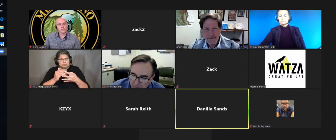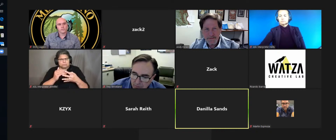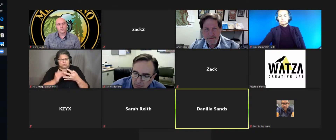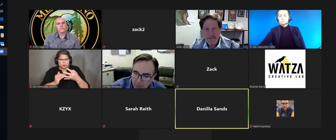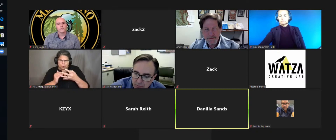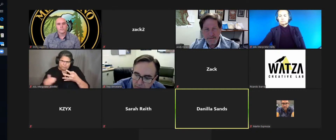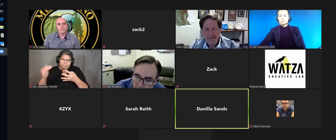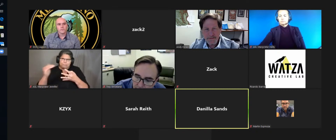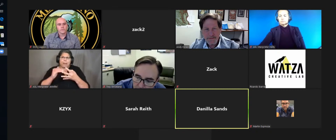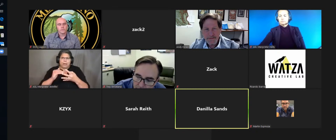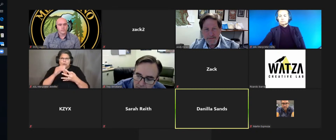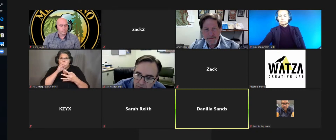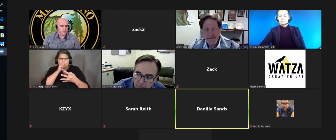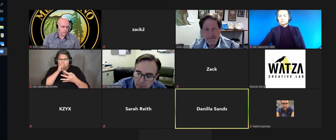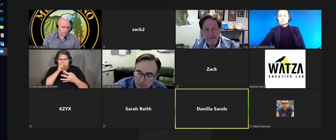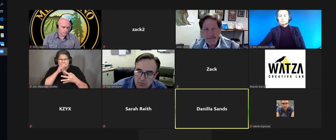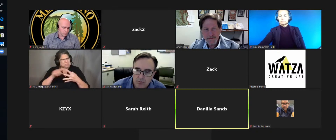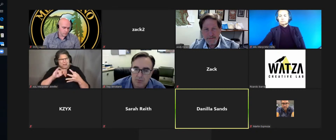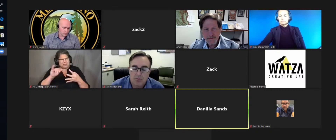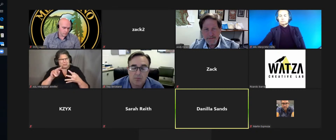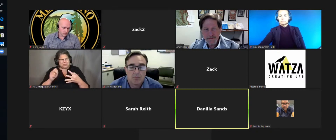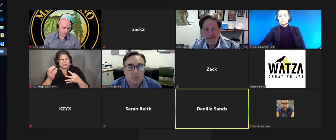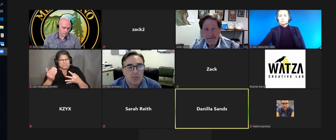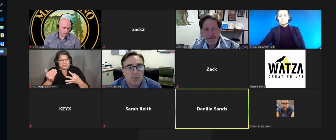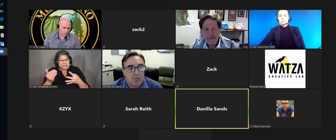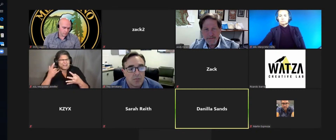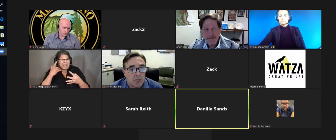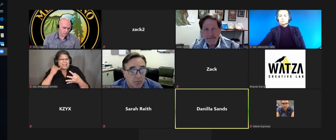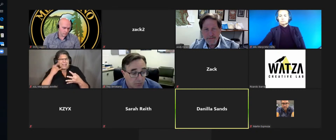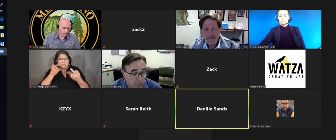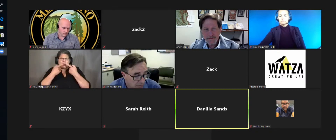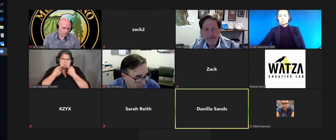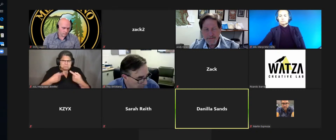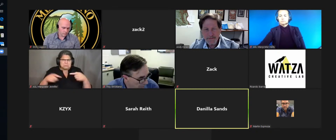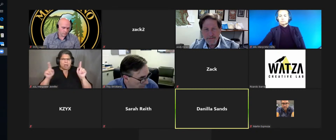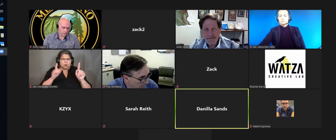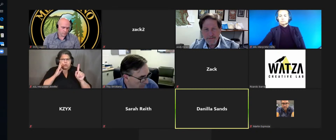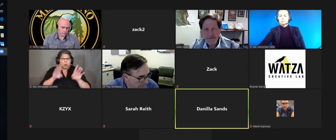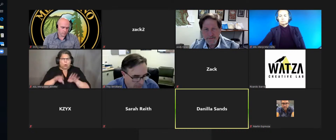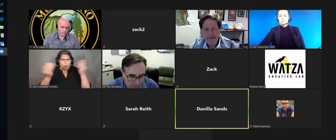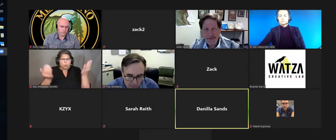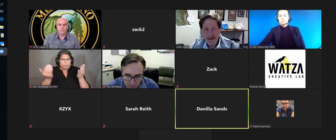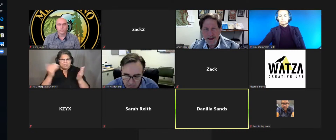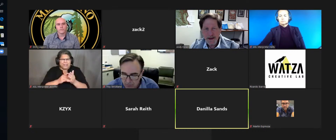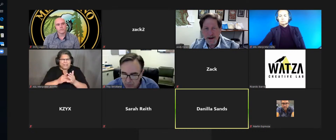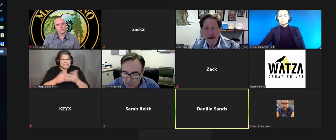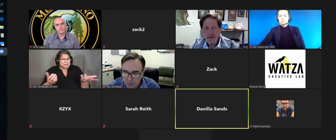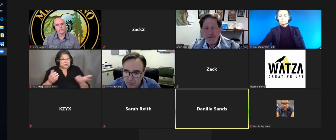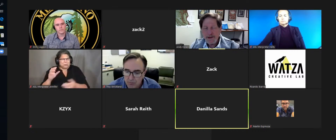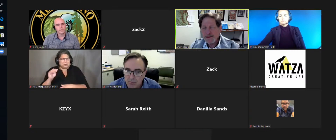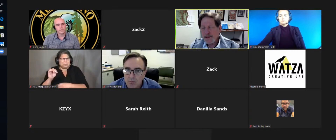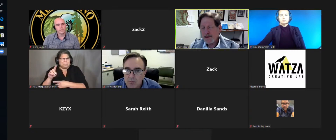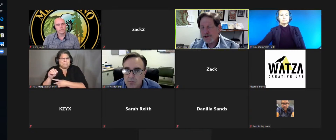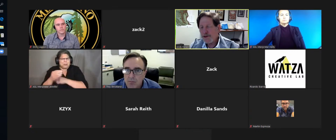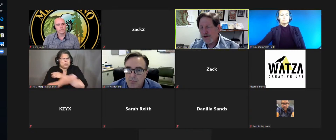June 15th, it's this big California reopening. What is Mendocino County's plan? Well, Mendocino is going to follow